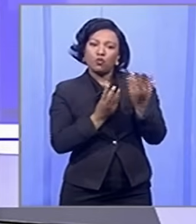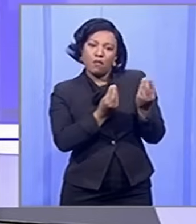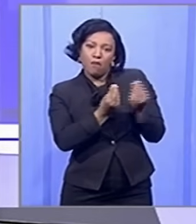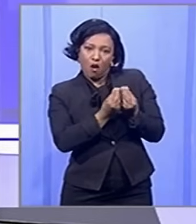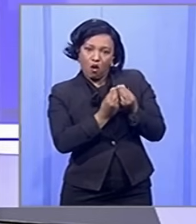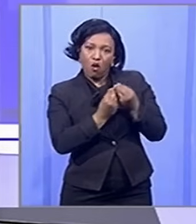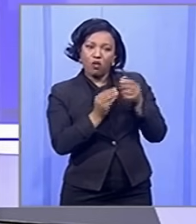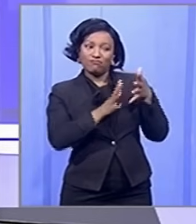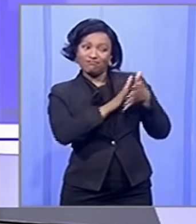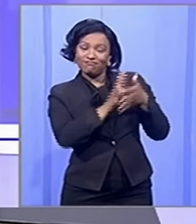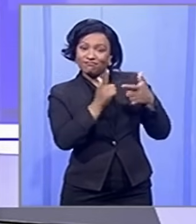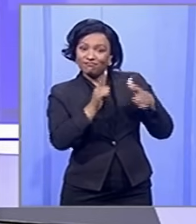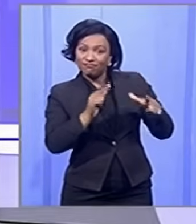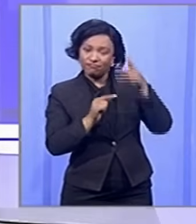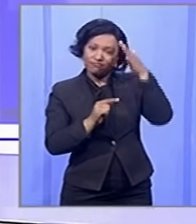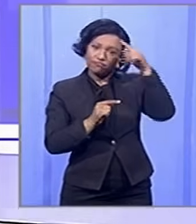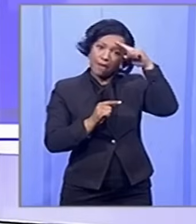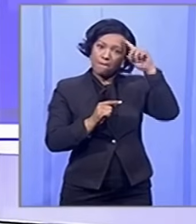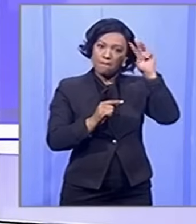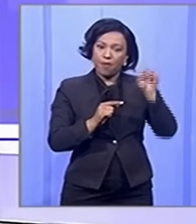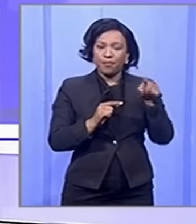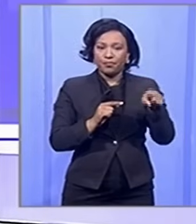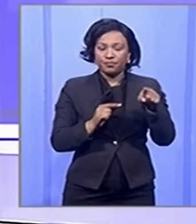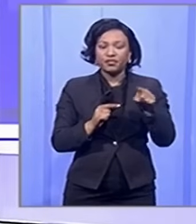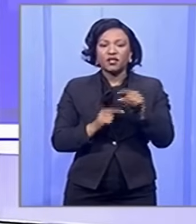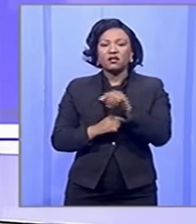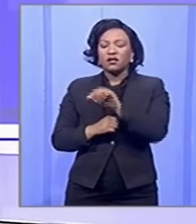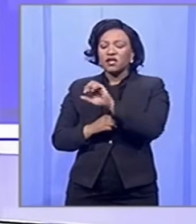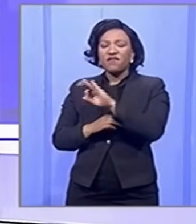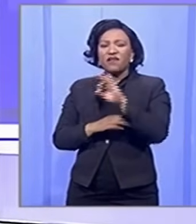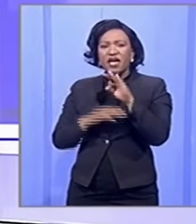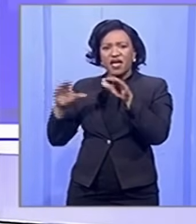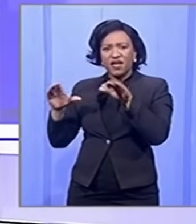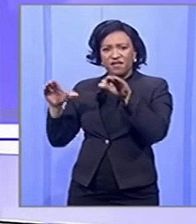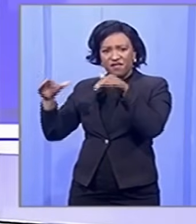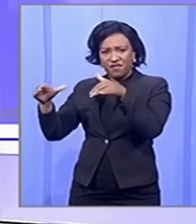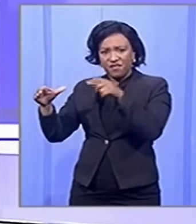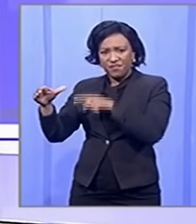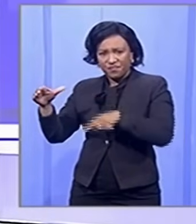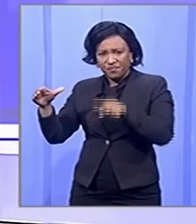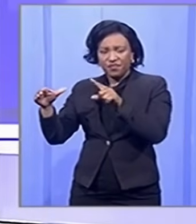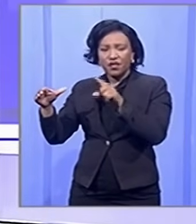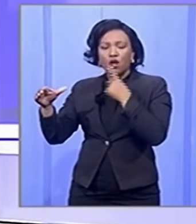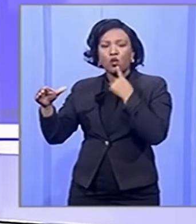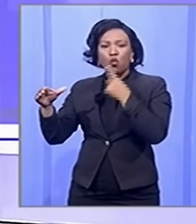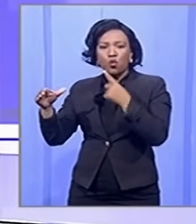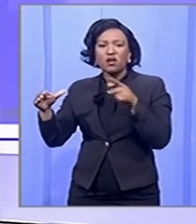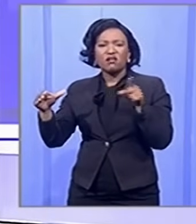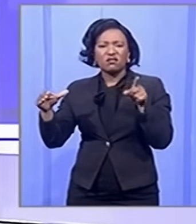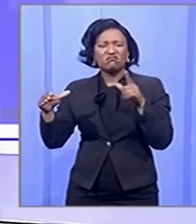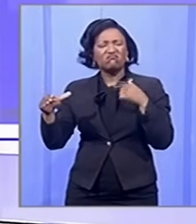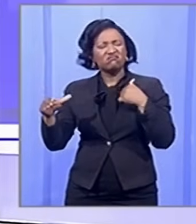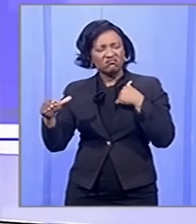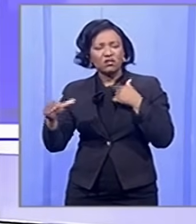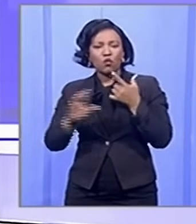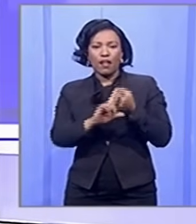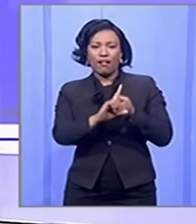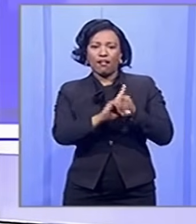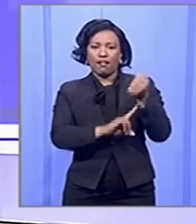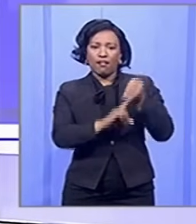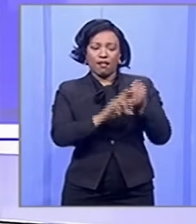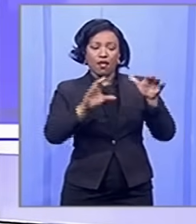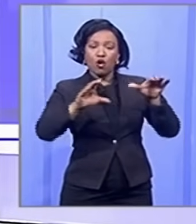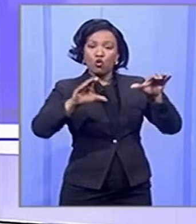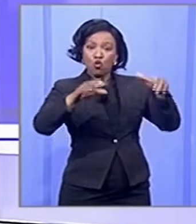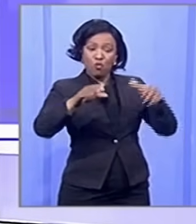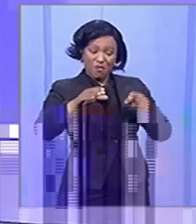Mpho Teme. Mokgatlo wa Economic Freedom Fighters o ikanne go lwantšha mmušo wa botee bja setšhaba go fihlela